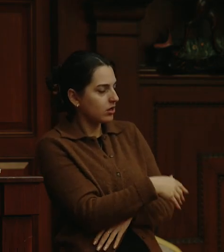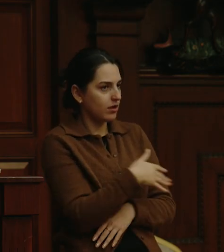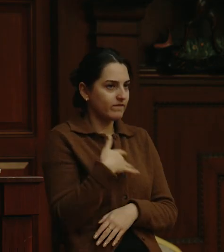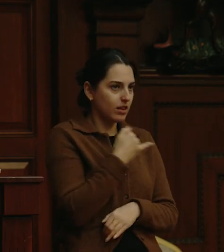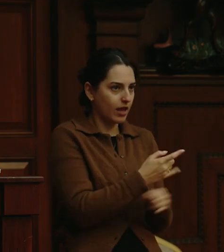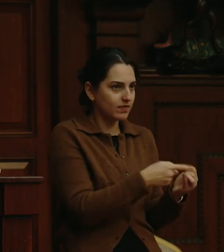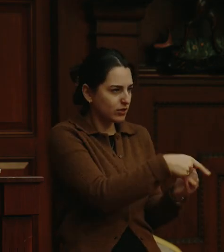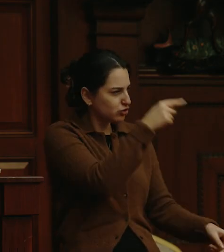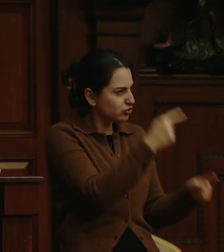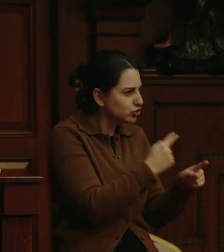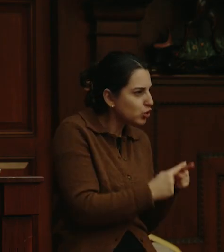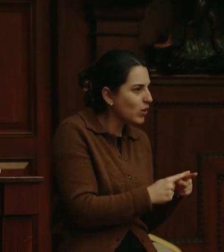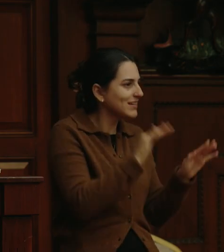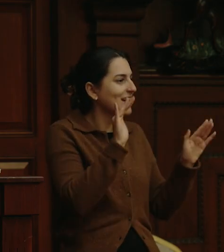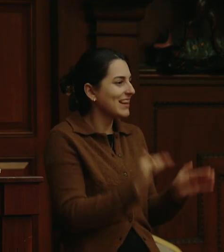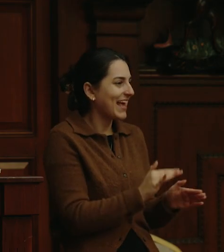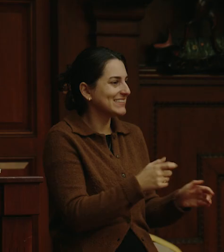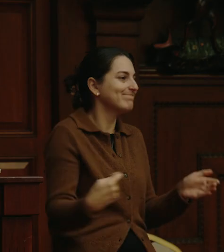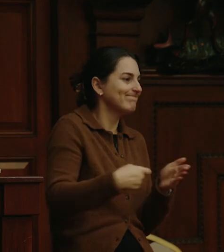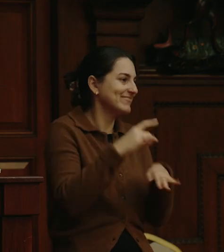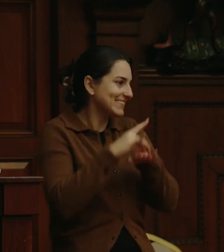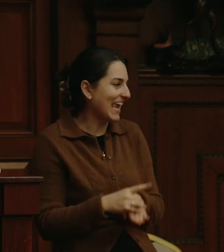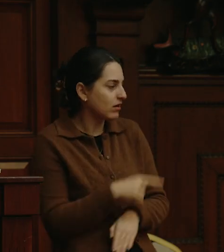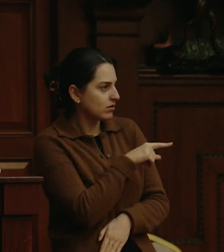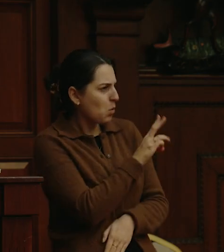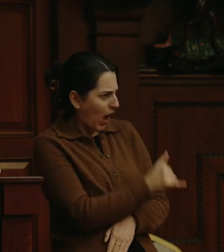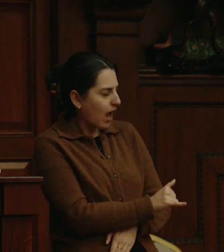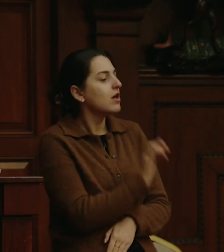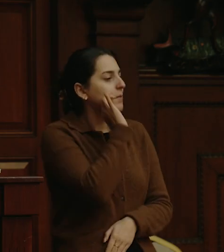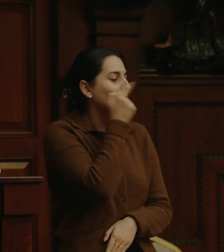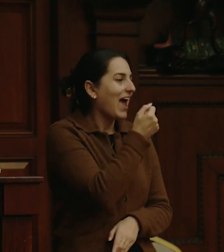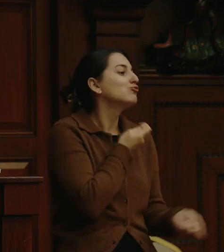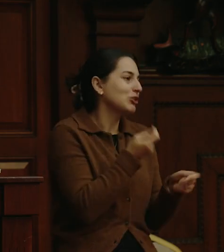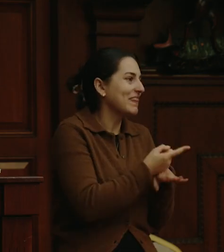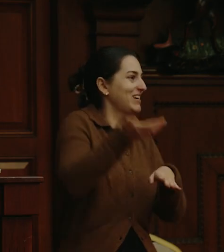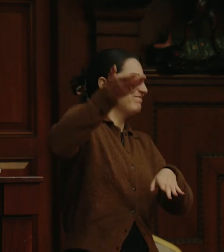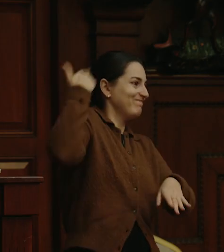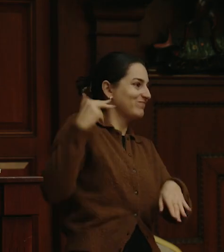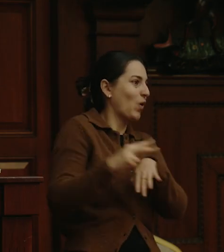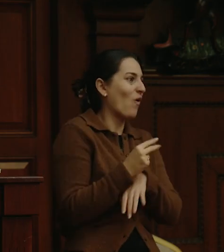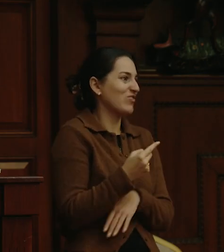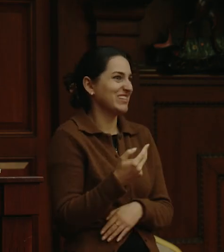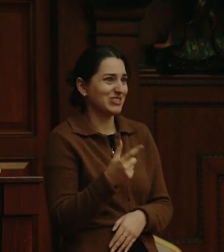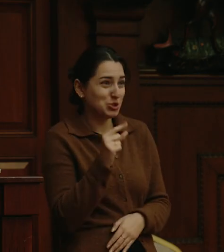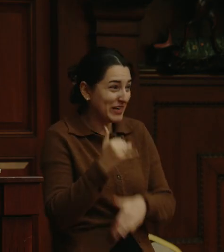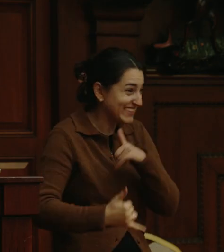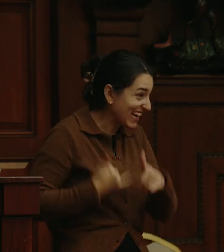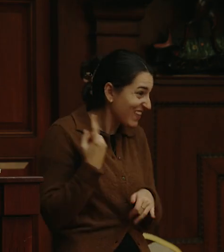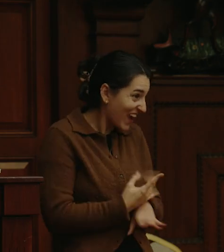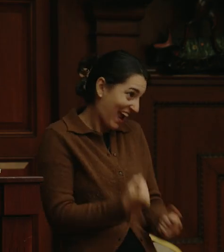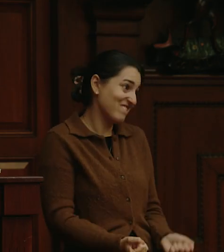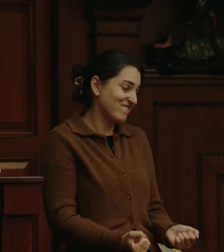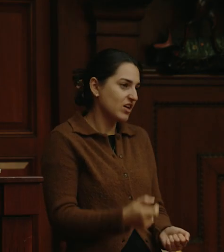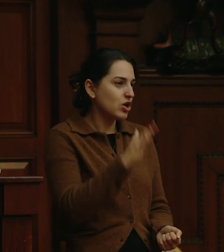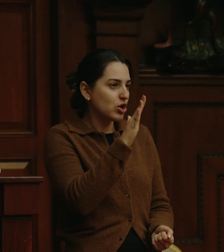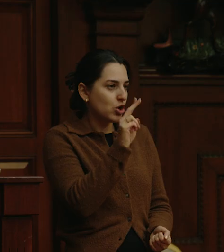were shorter and they had less comorbidities, is possibly because they have these treatments now for over 2 decades. I would